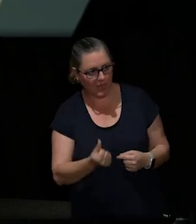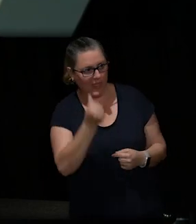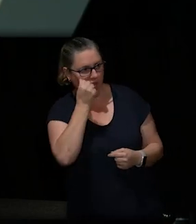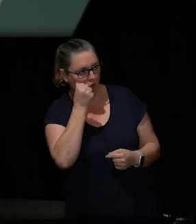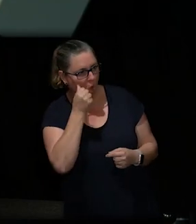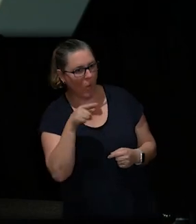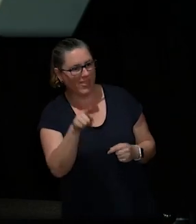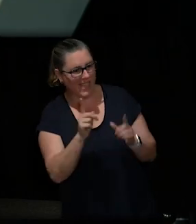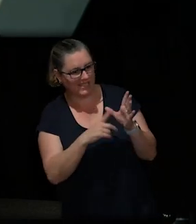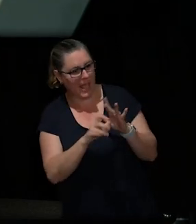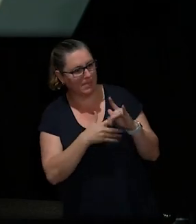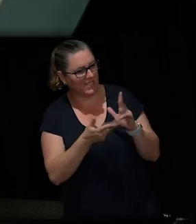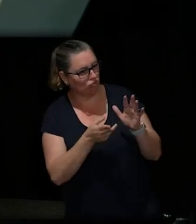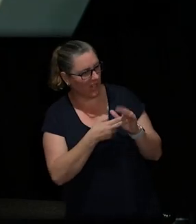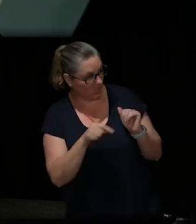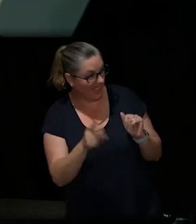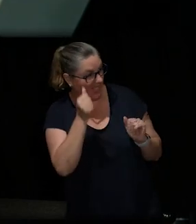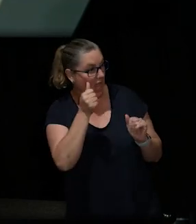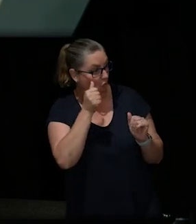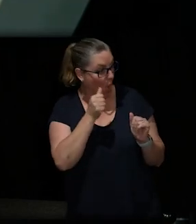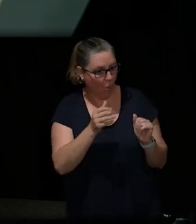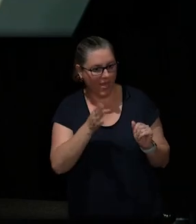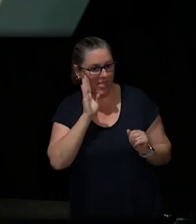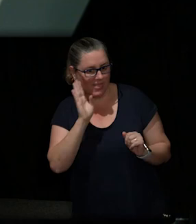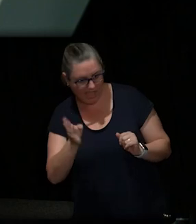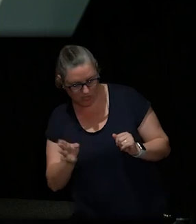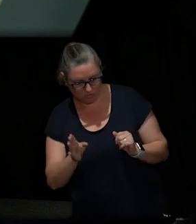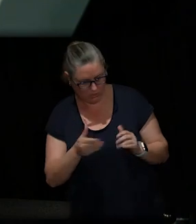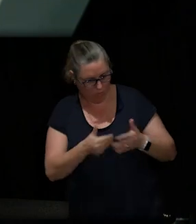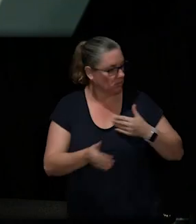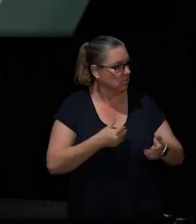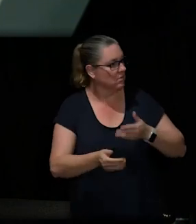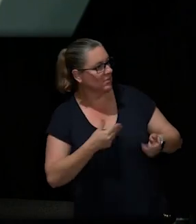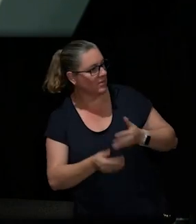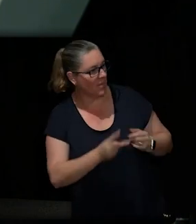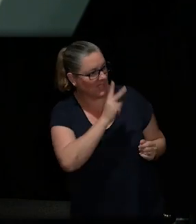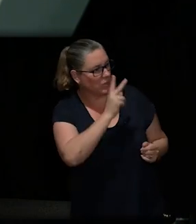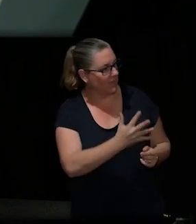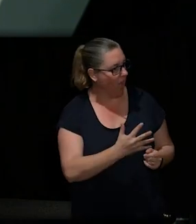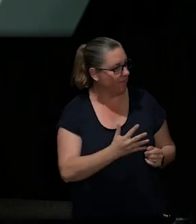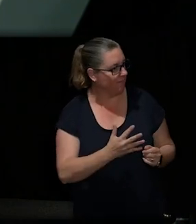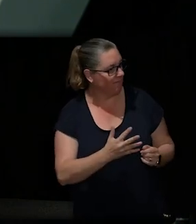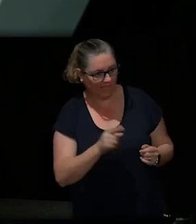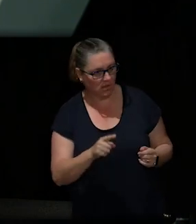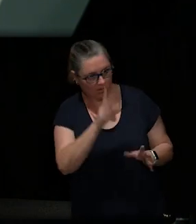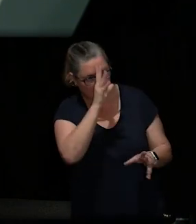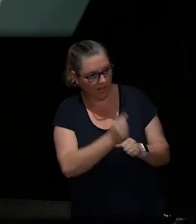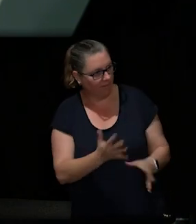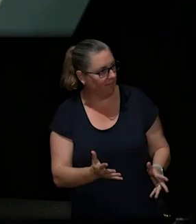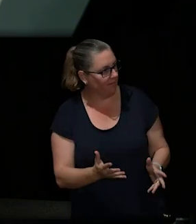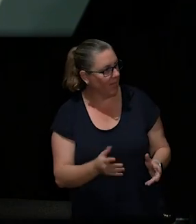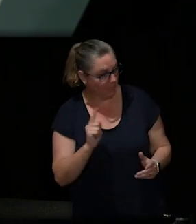the country's being run by 25-year-olds, they wouldn't believe it. But to a large extent, it really was true.